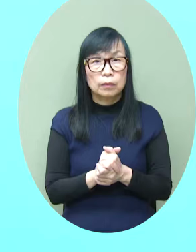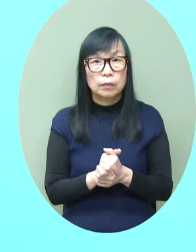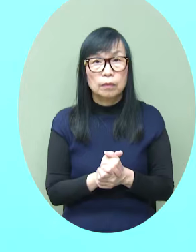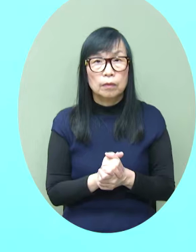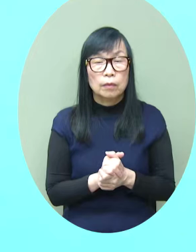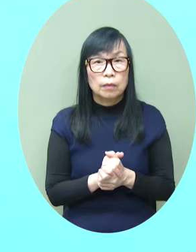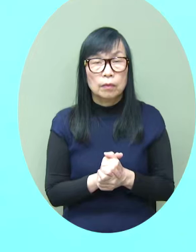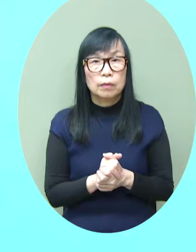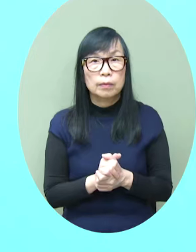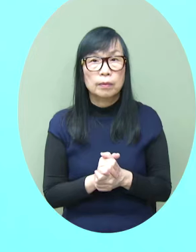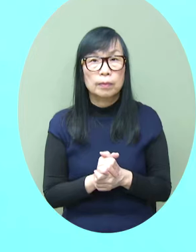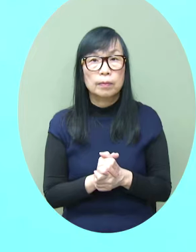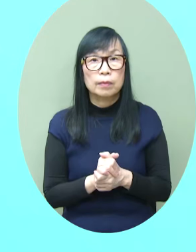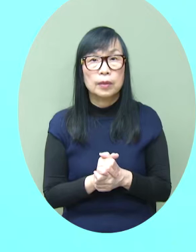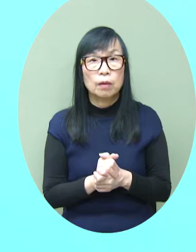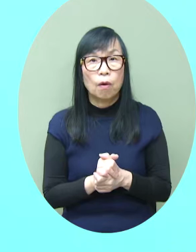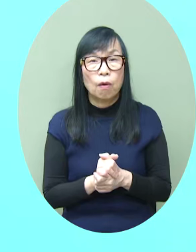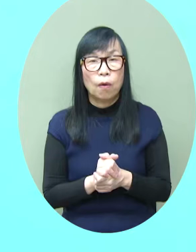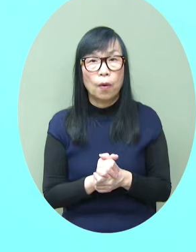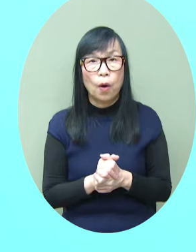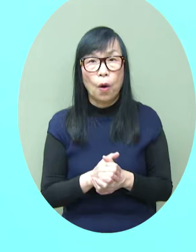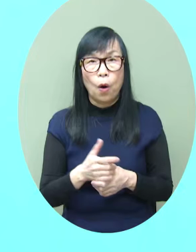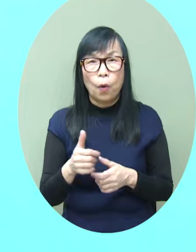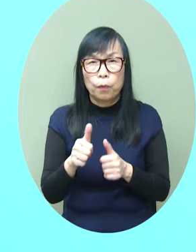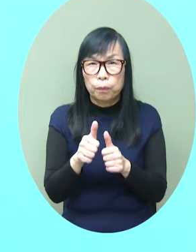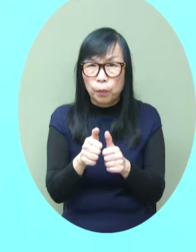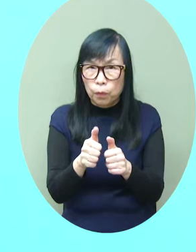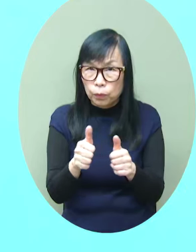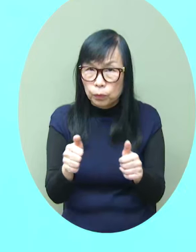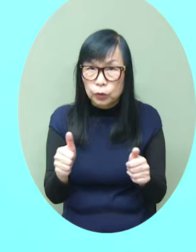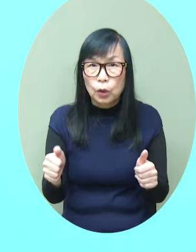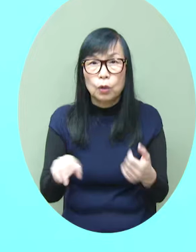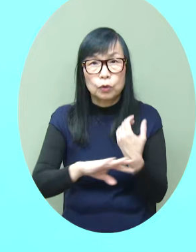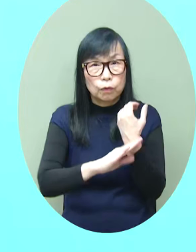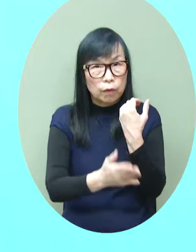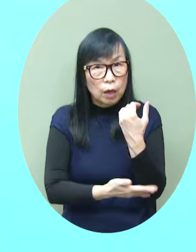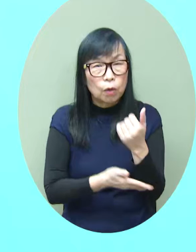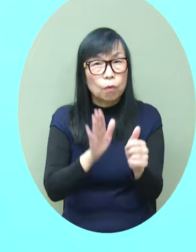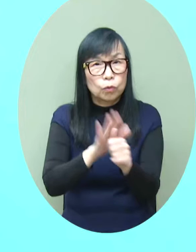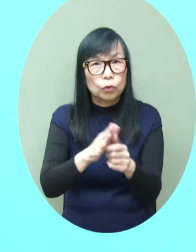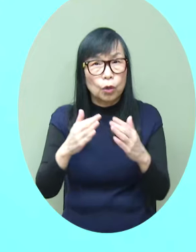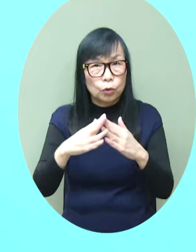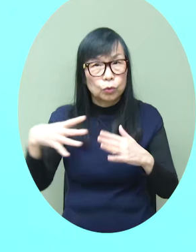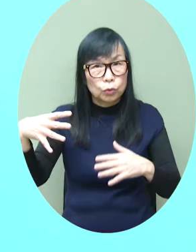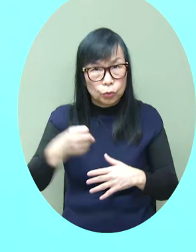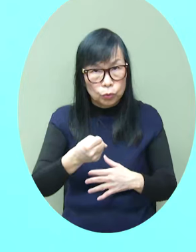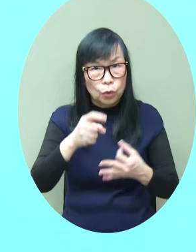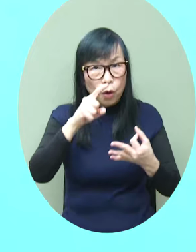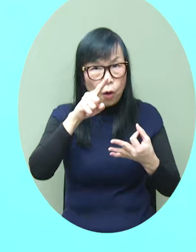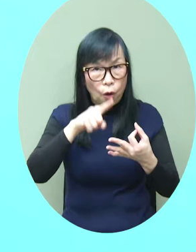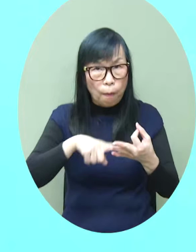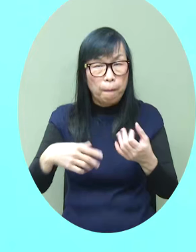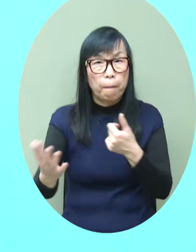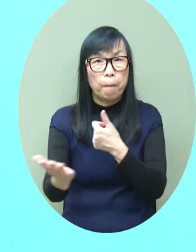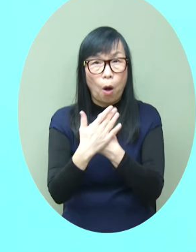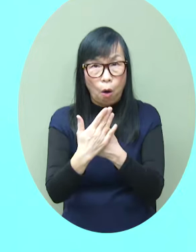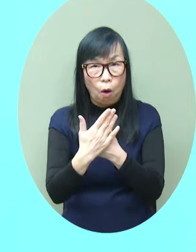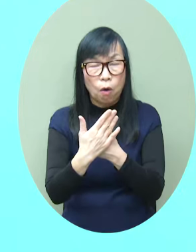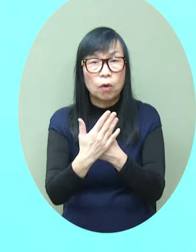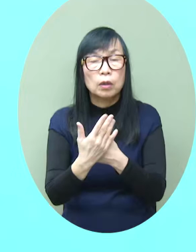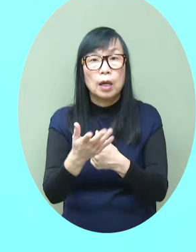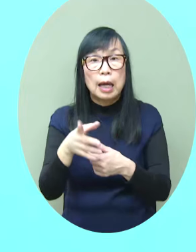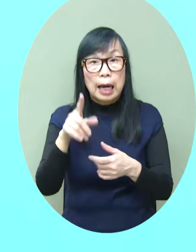Director of Legal Aid for completing this exercise within a matter of a few months and come up with a package of